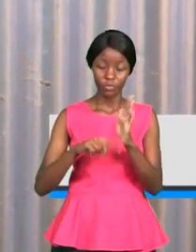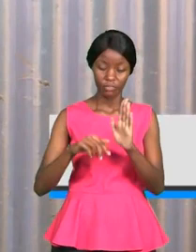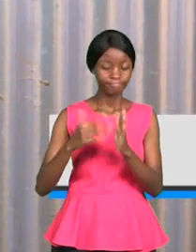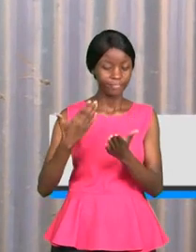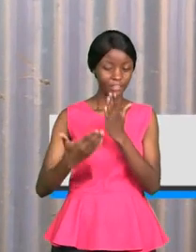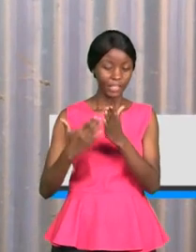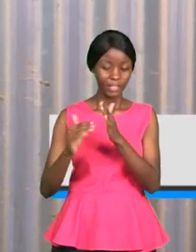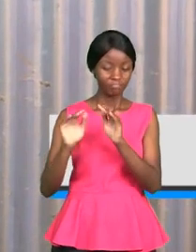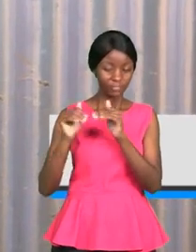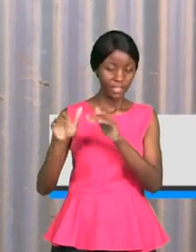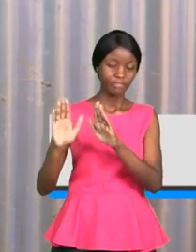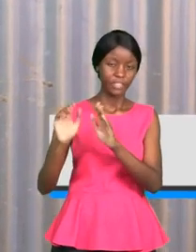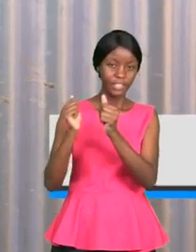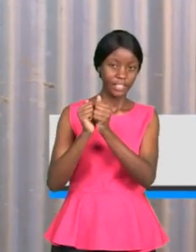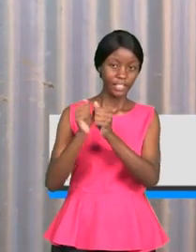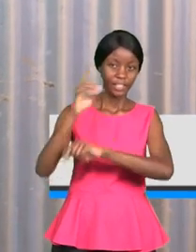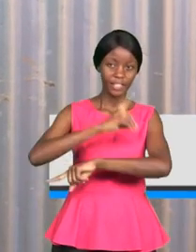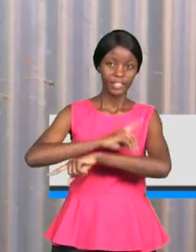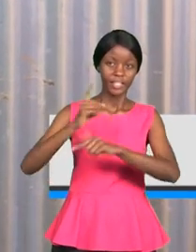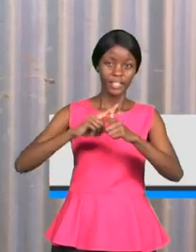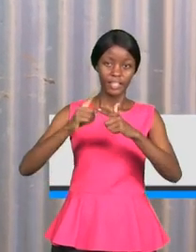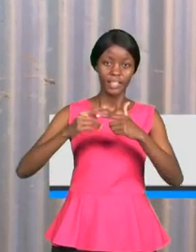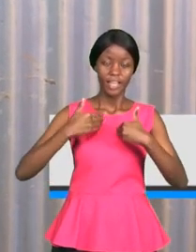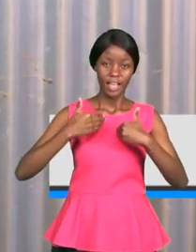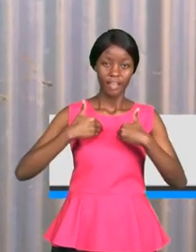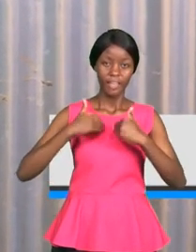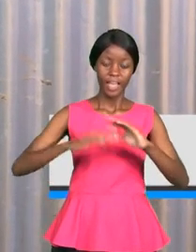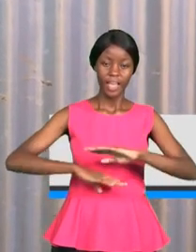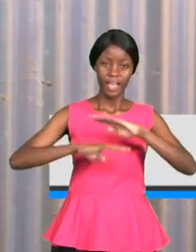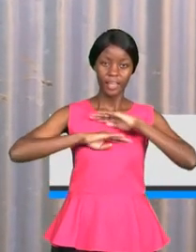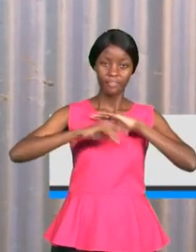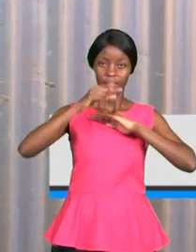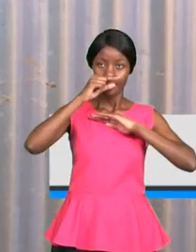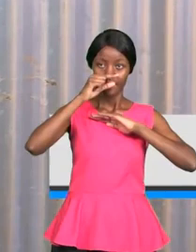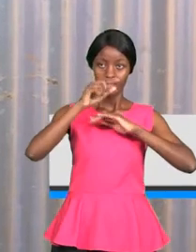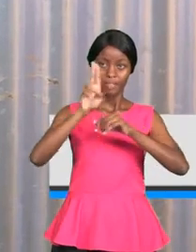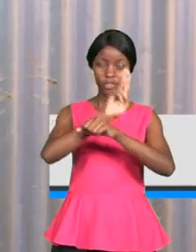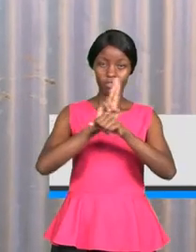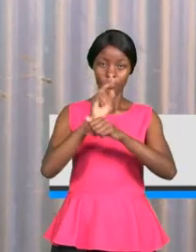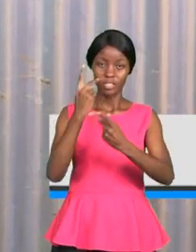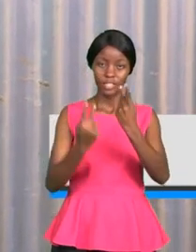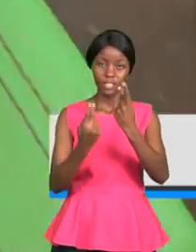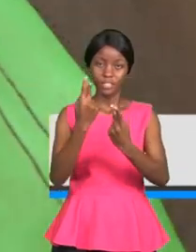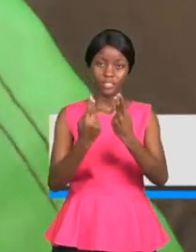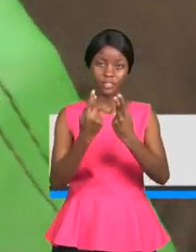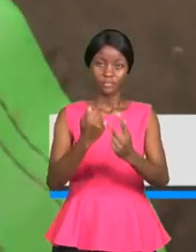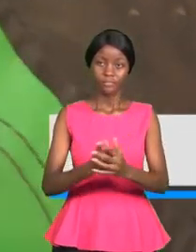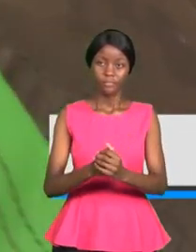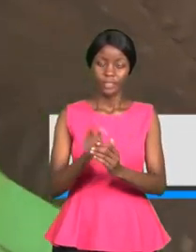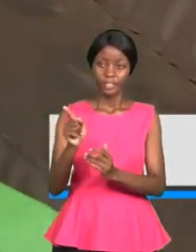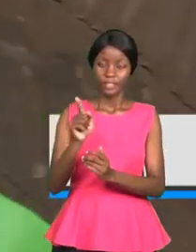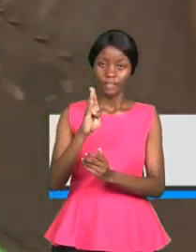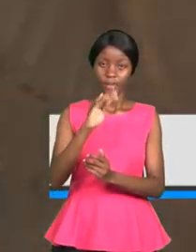days, then it will have constructed enough methane for you to use in your kitchen to boil. Biogas